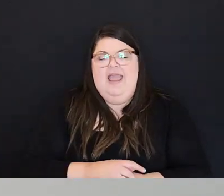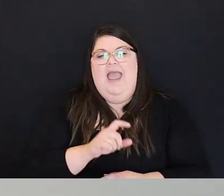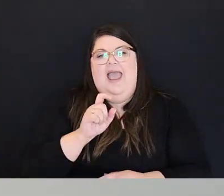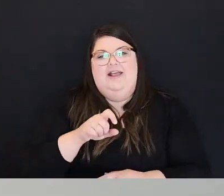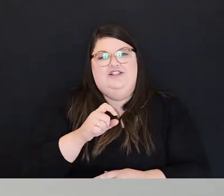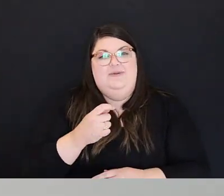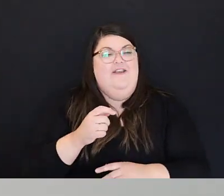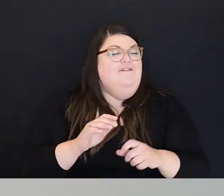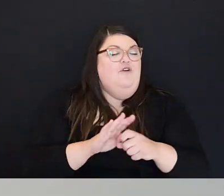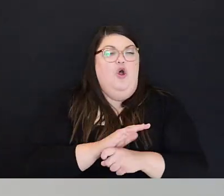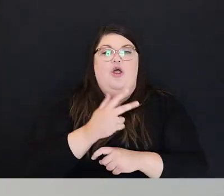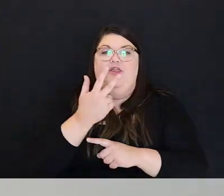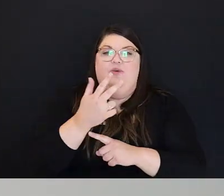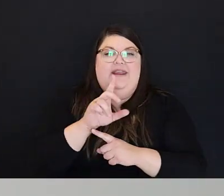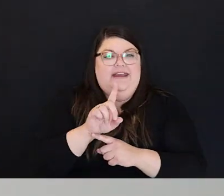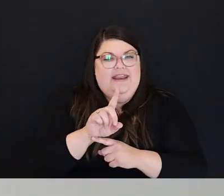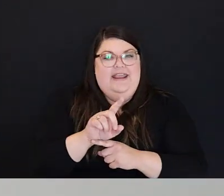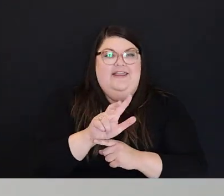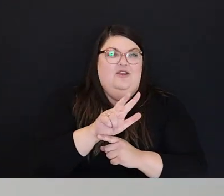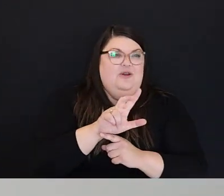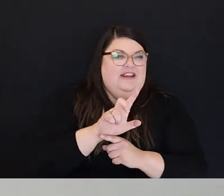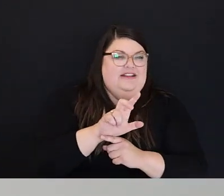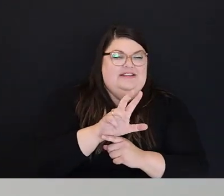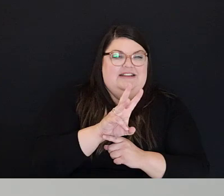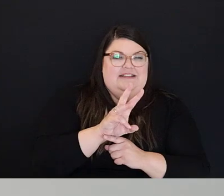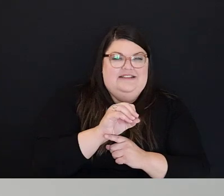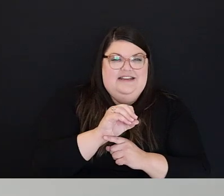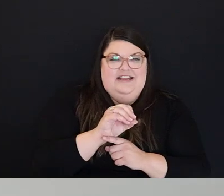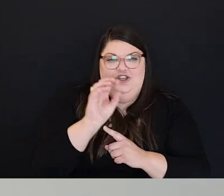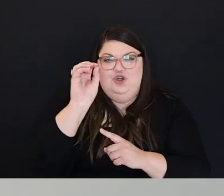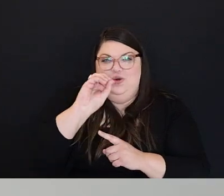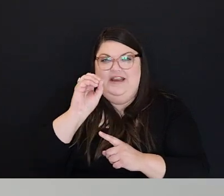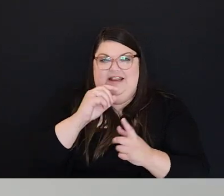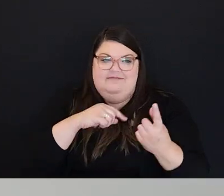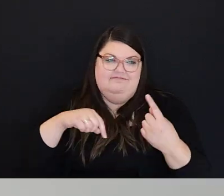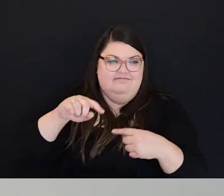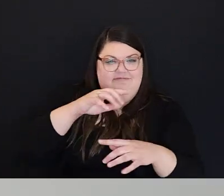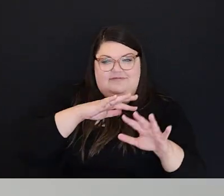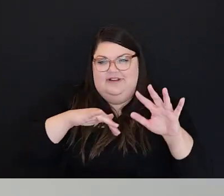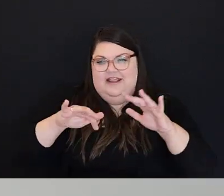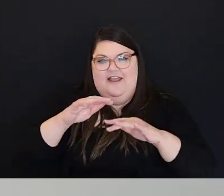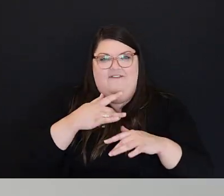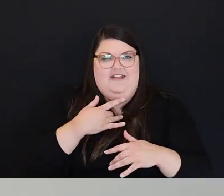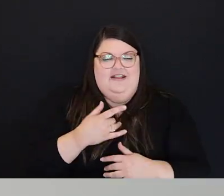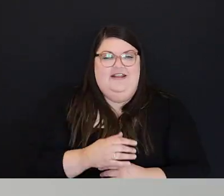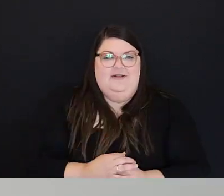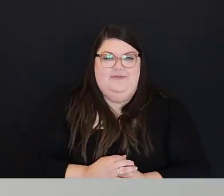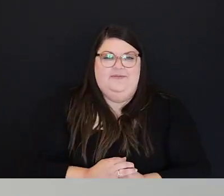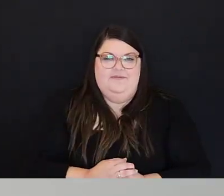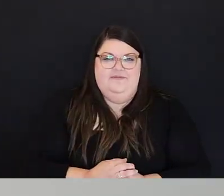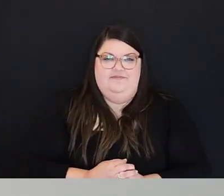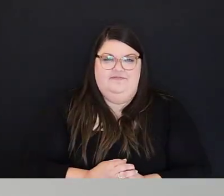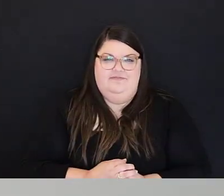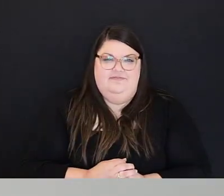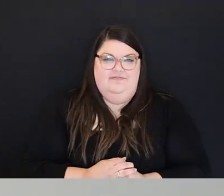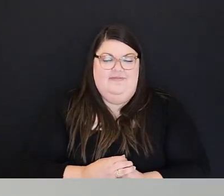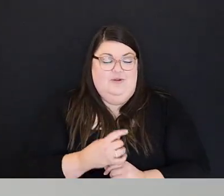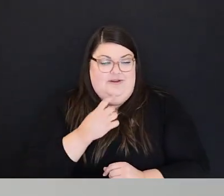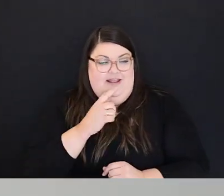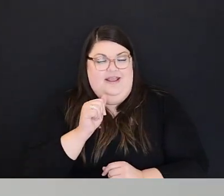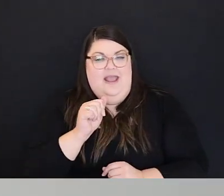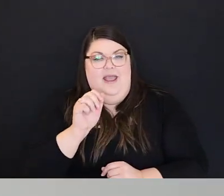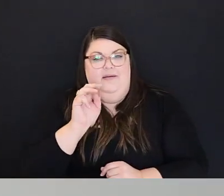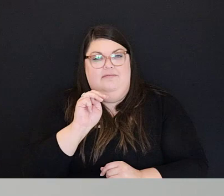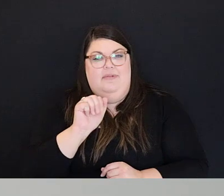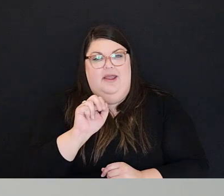full three-dimensional, 360 degrees feeling. And I was telling Amanda earlier this week, you know,